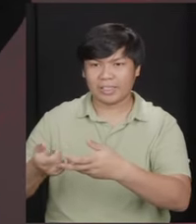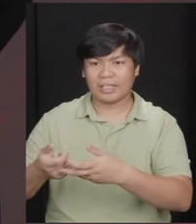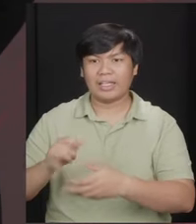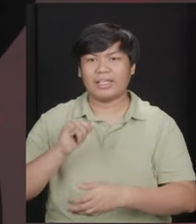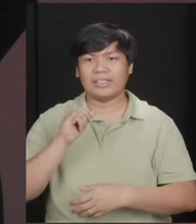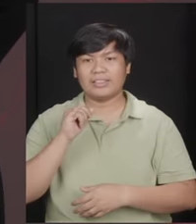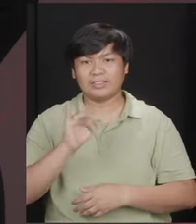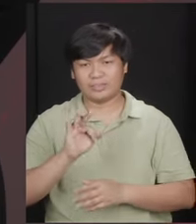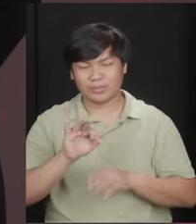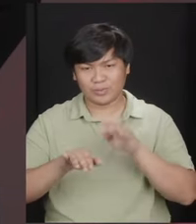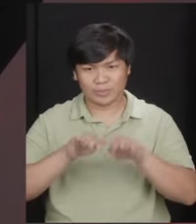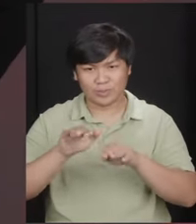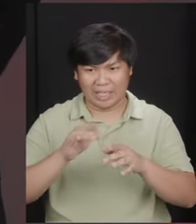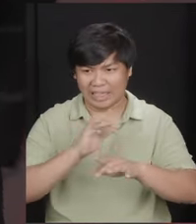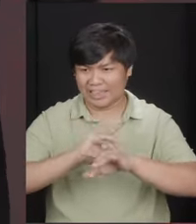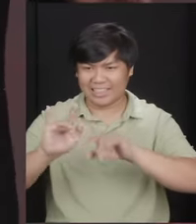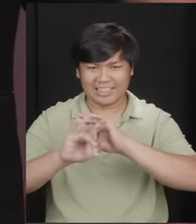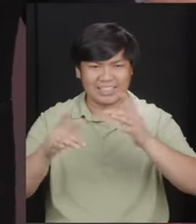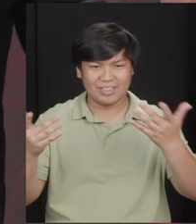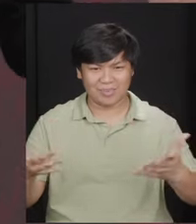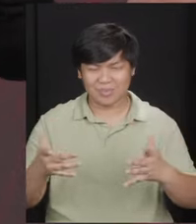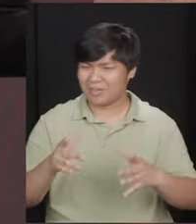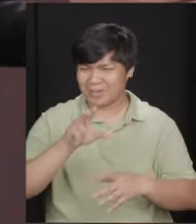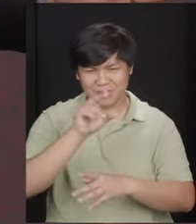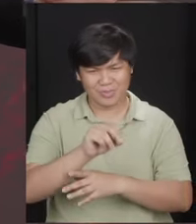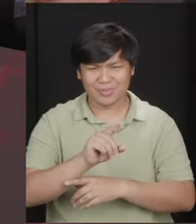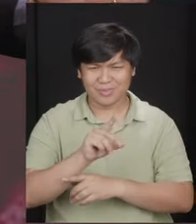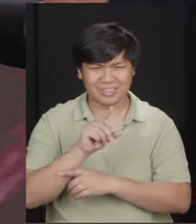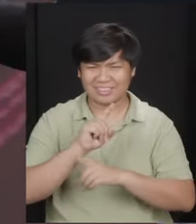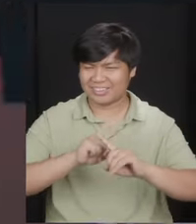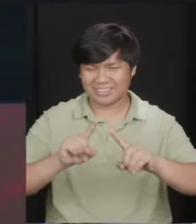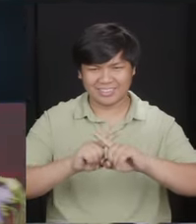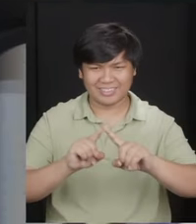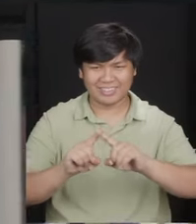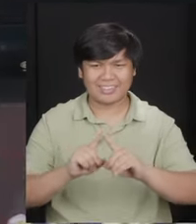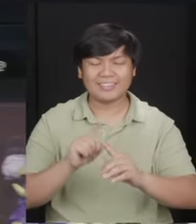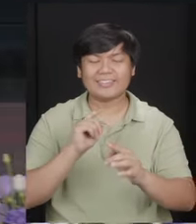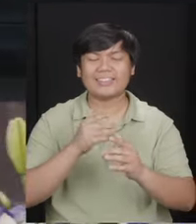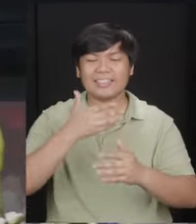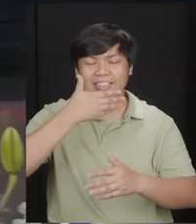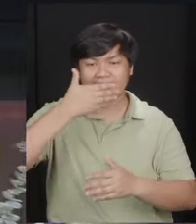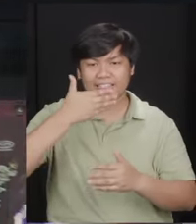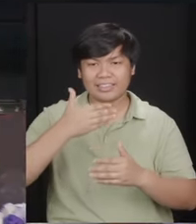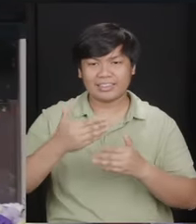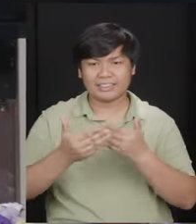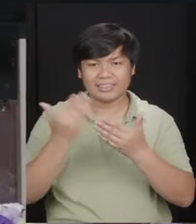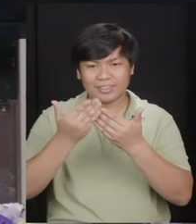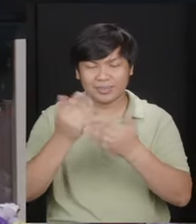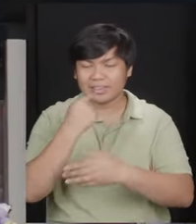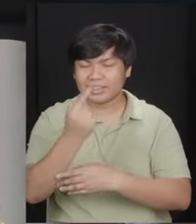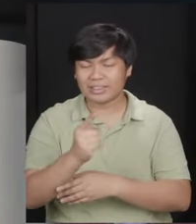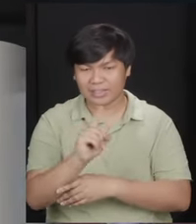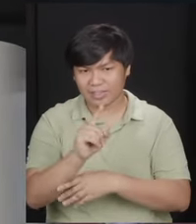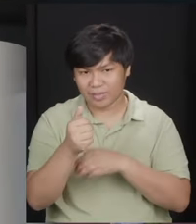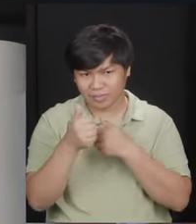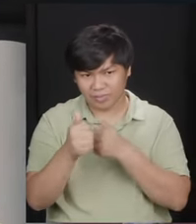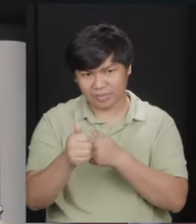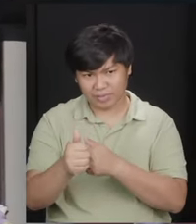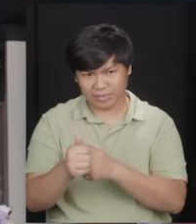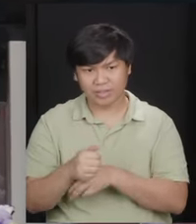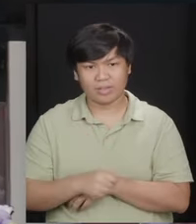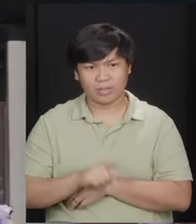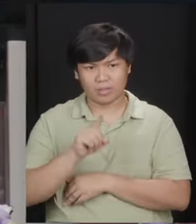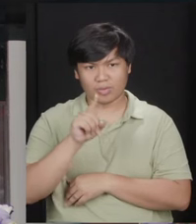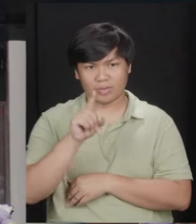your briefs. Okay? Not to be taken literally. It's simply saying, it's connected with what follows. If someone